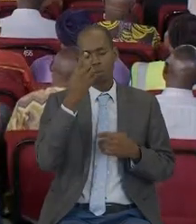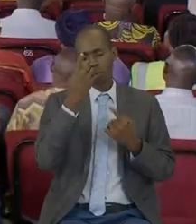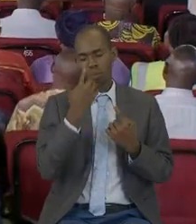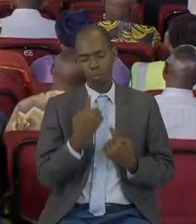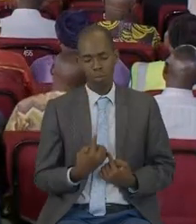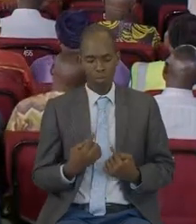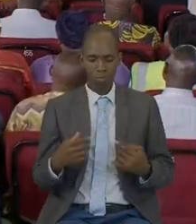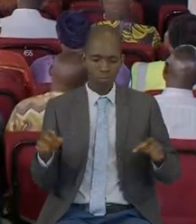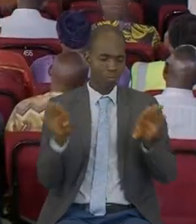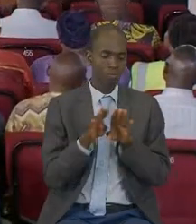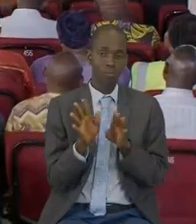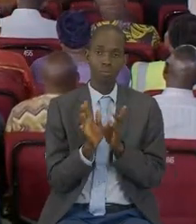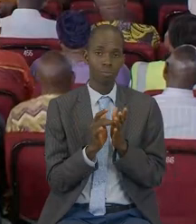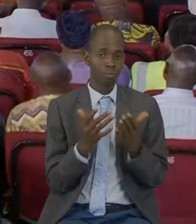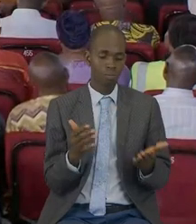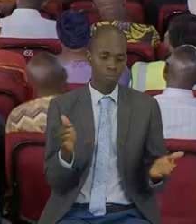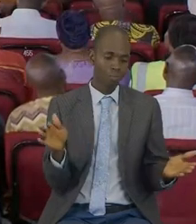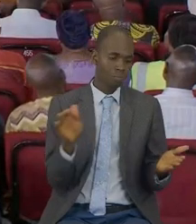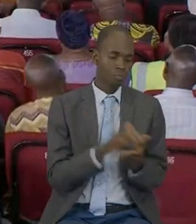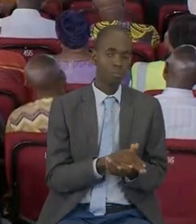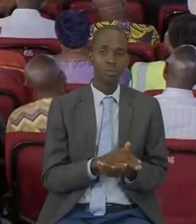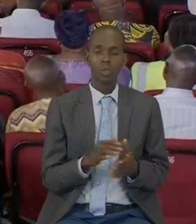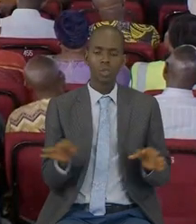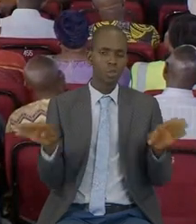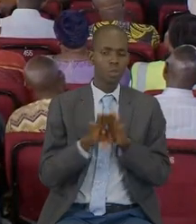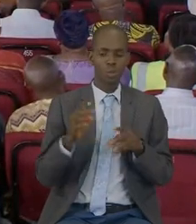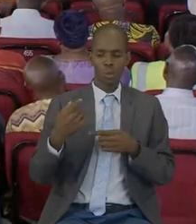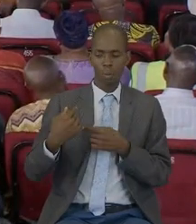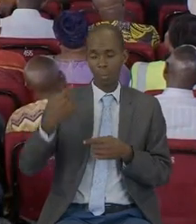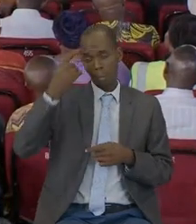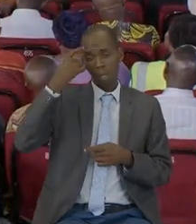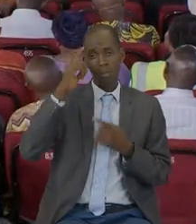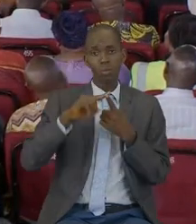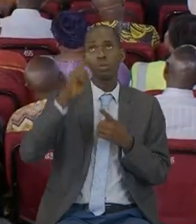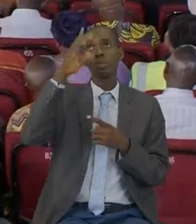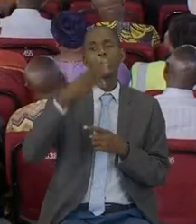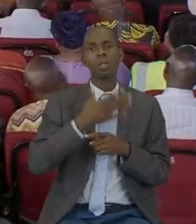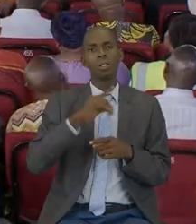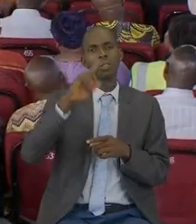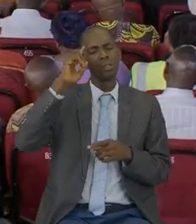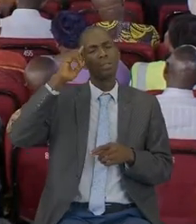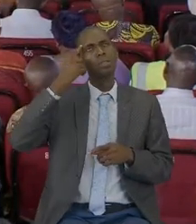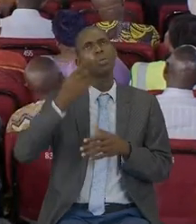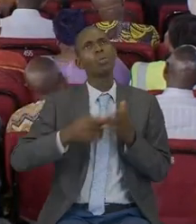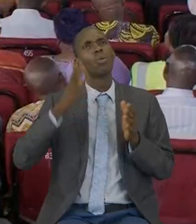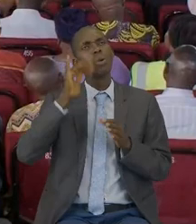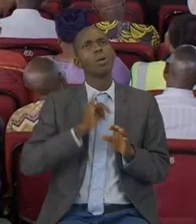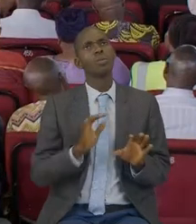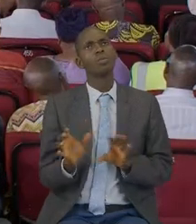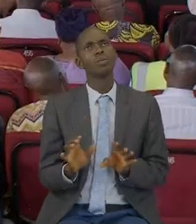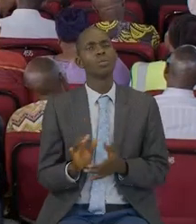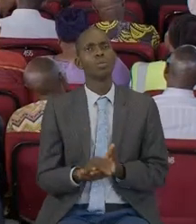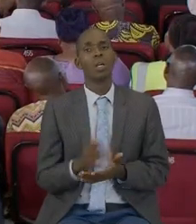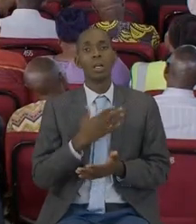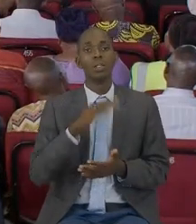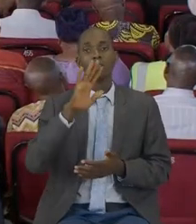your Bible. You close your mind to God, and you begin to think, what will I do? And your friend,